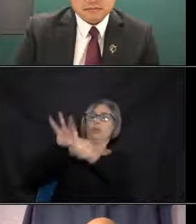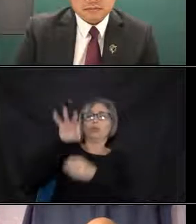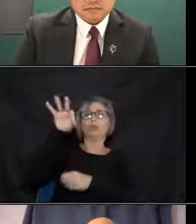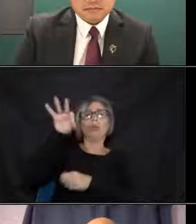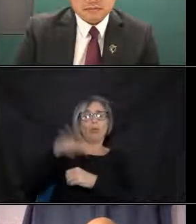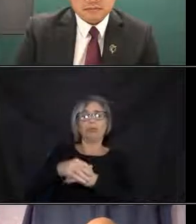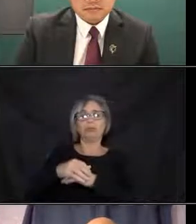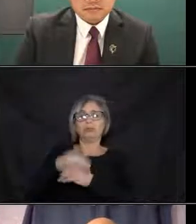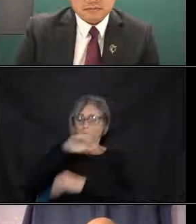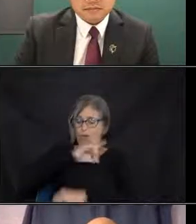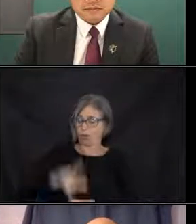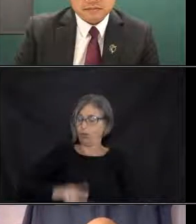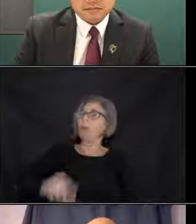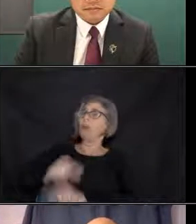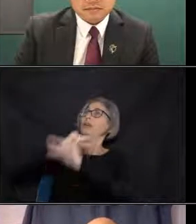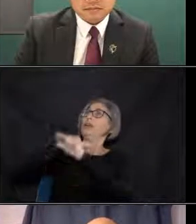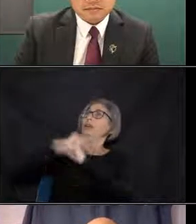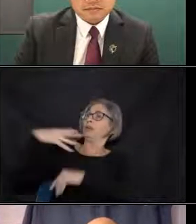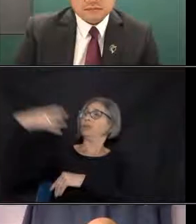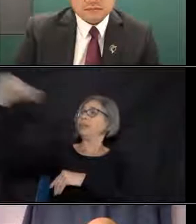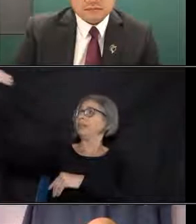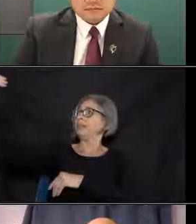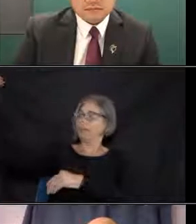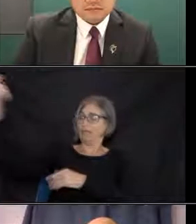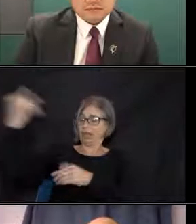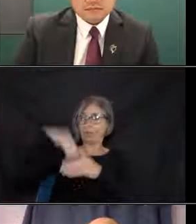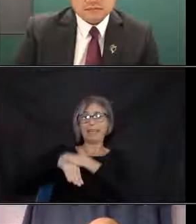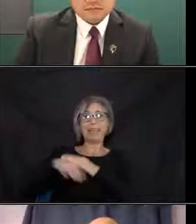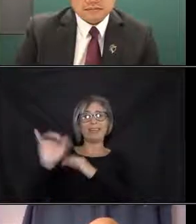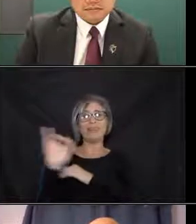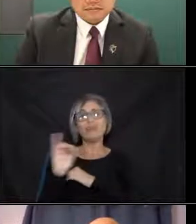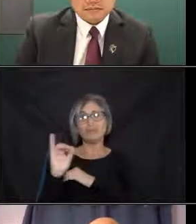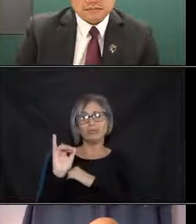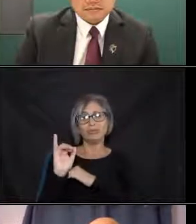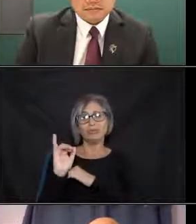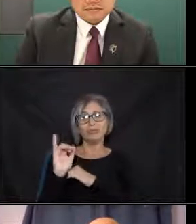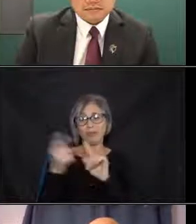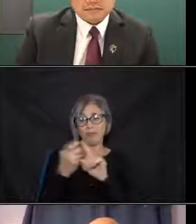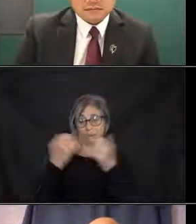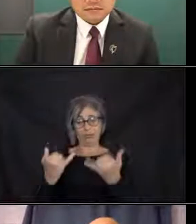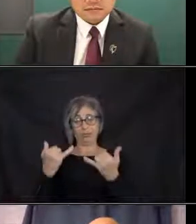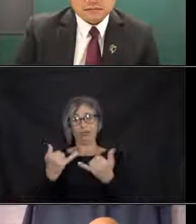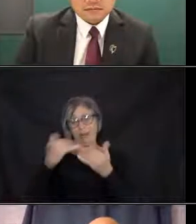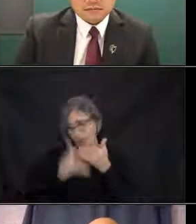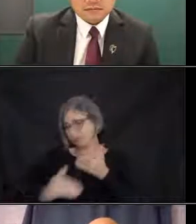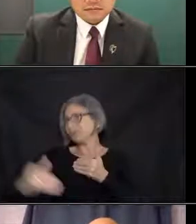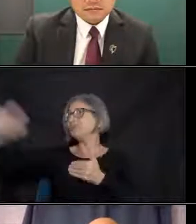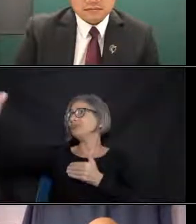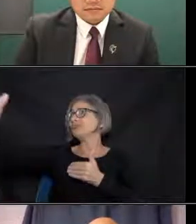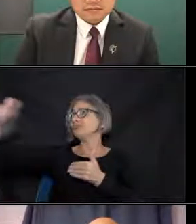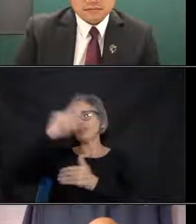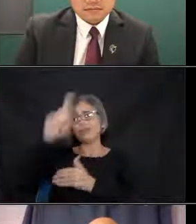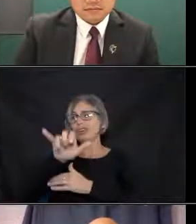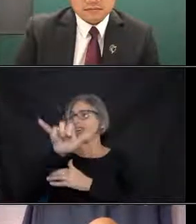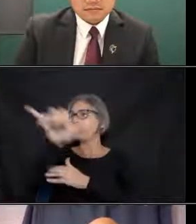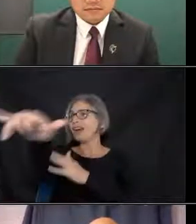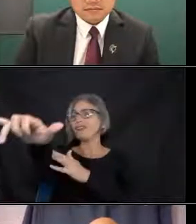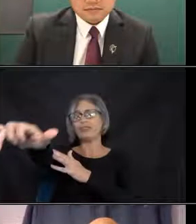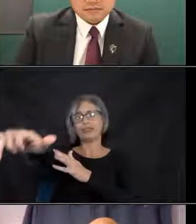The Lord shall guard your going out and your coming in. From this day forward and